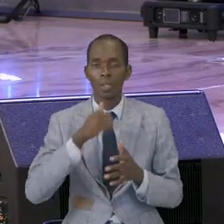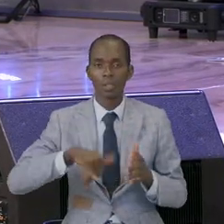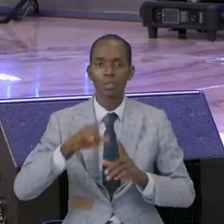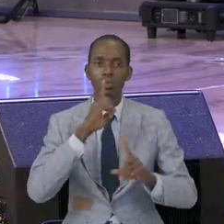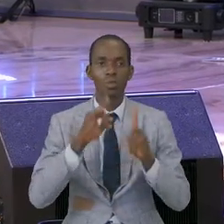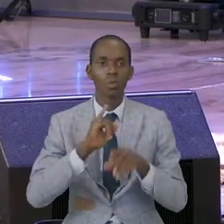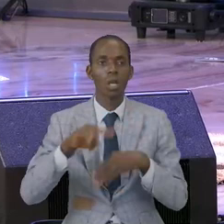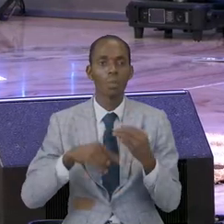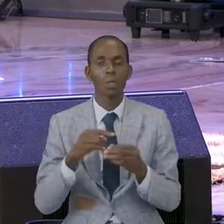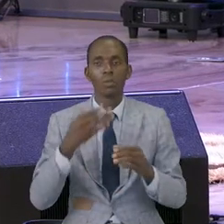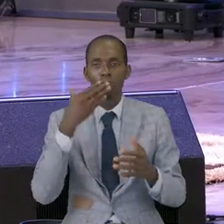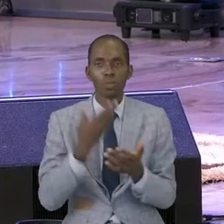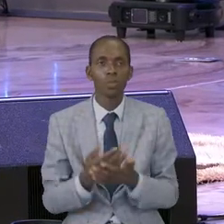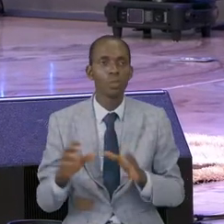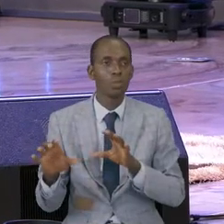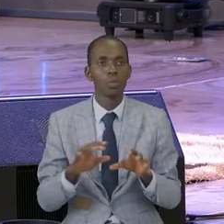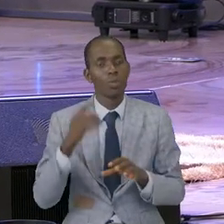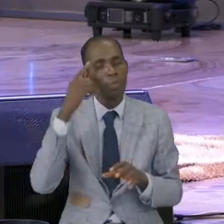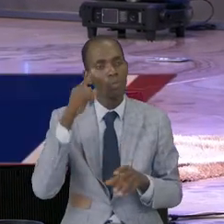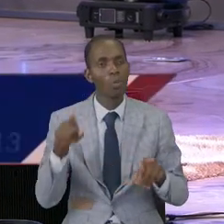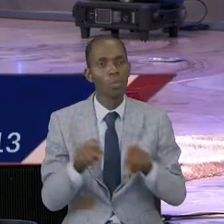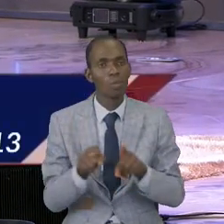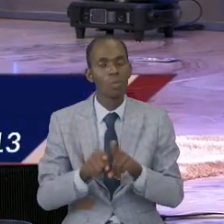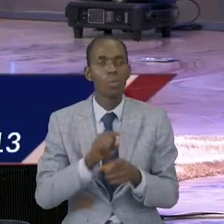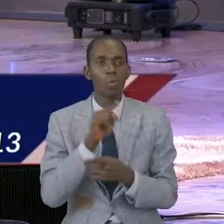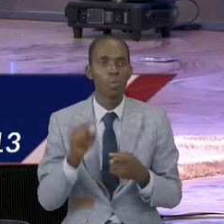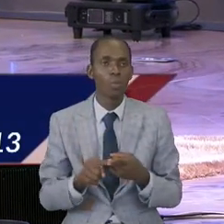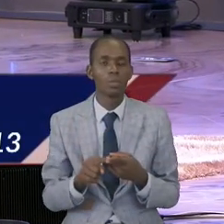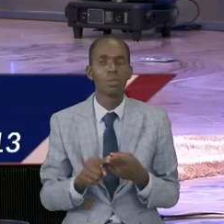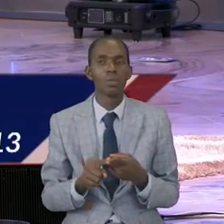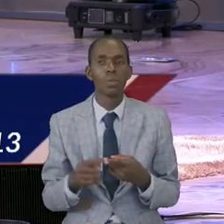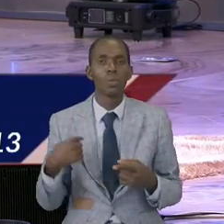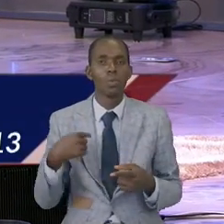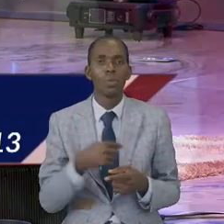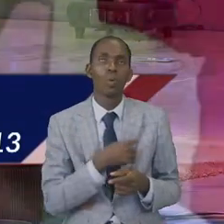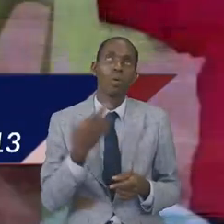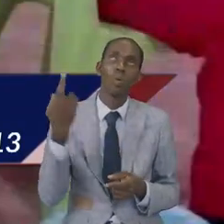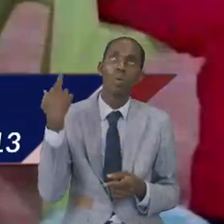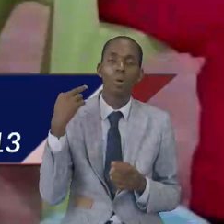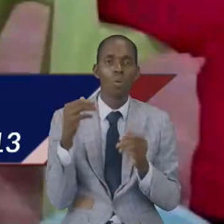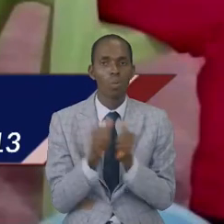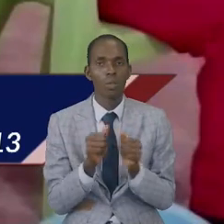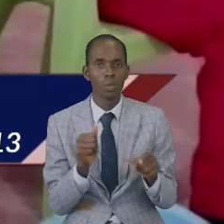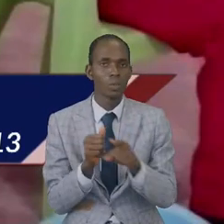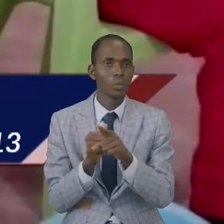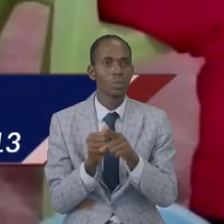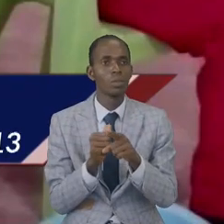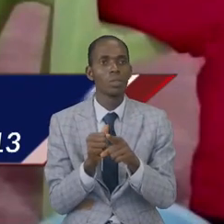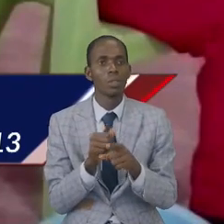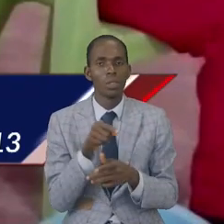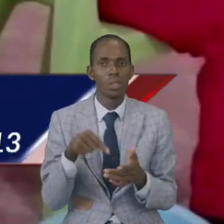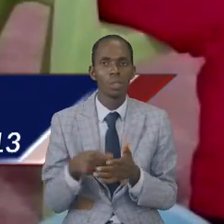about well doing. It says, for even when we were with you, days